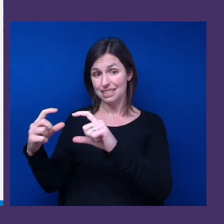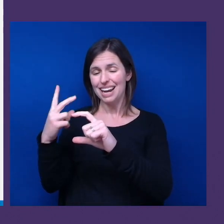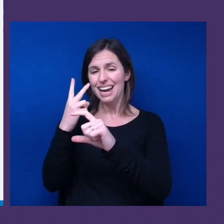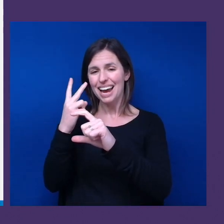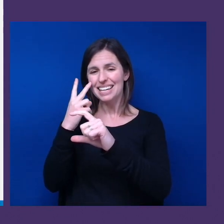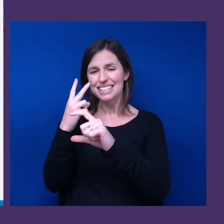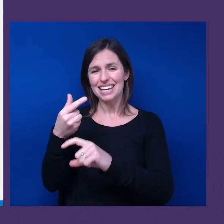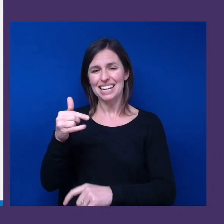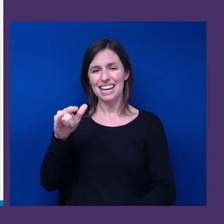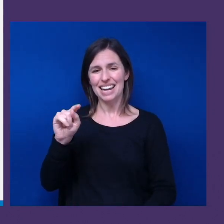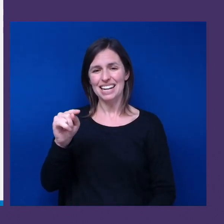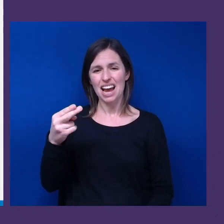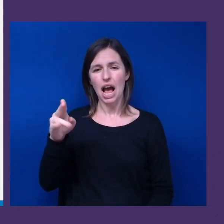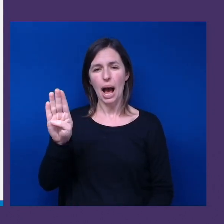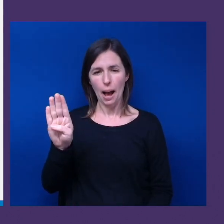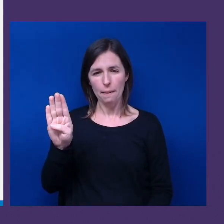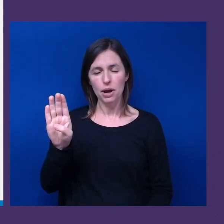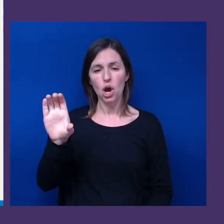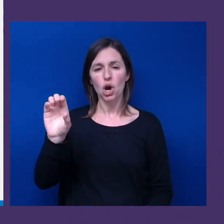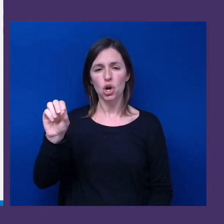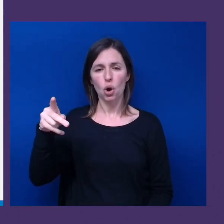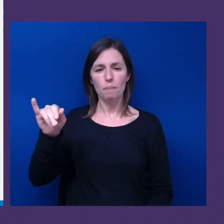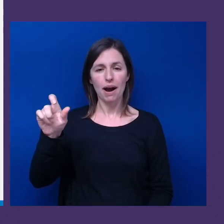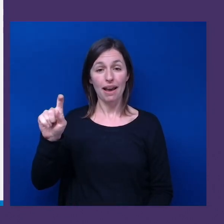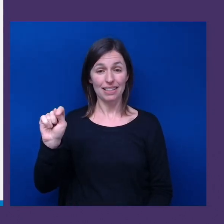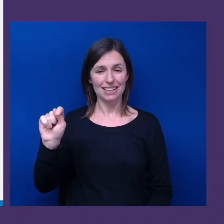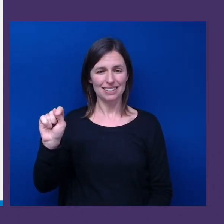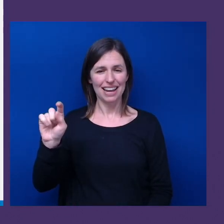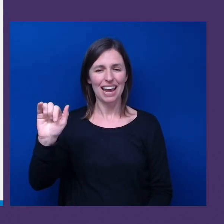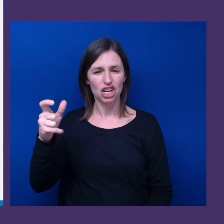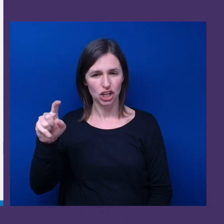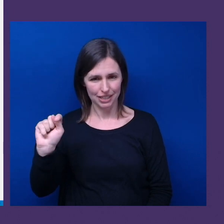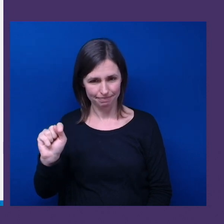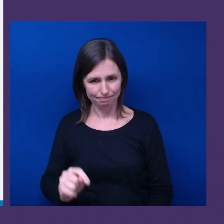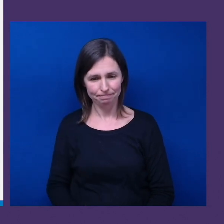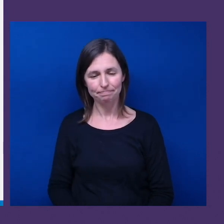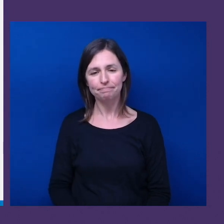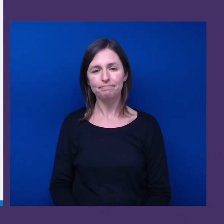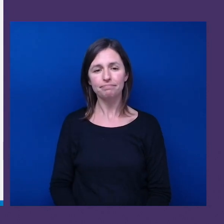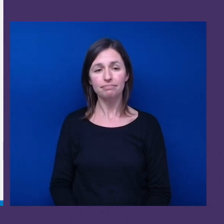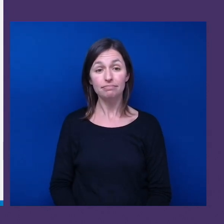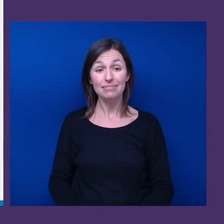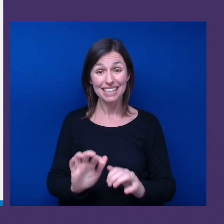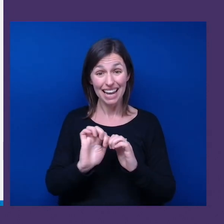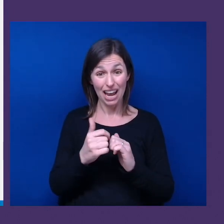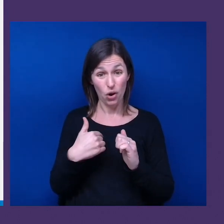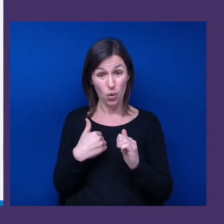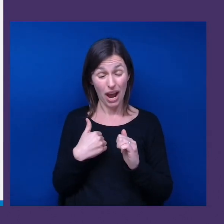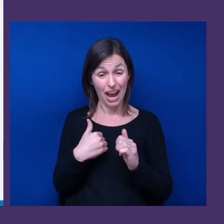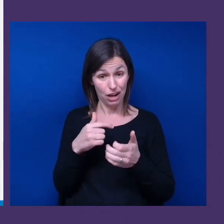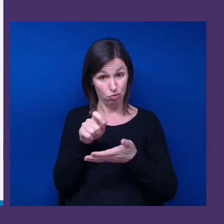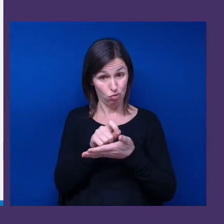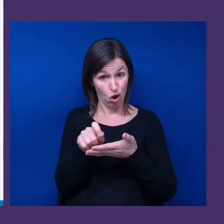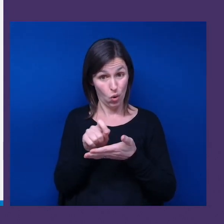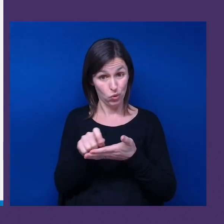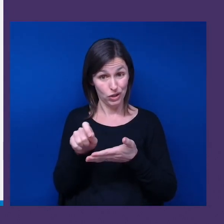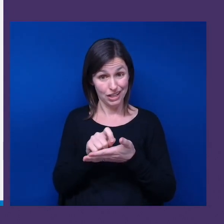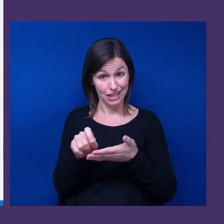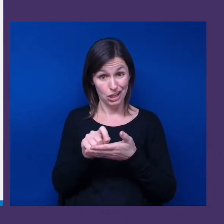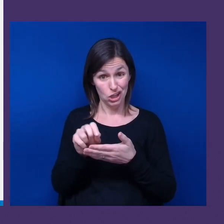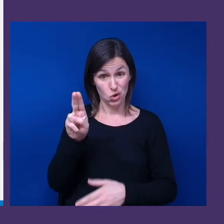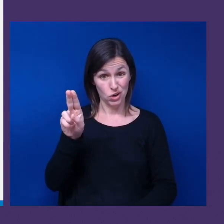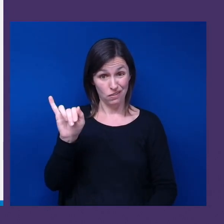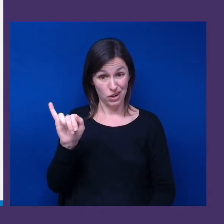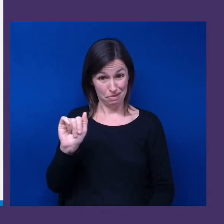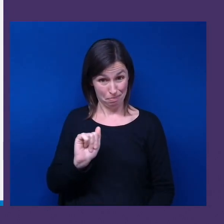GitHub Copilot Agent. And the way that I wrote this user interface, well, I didn't really code it